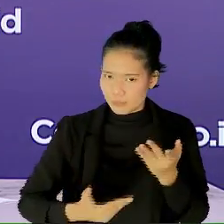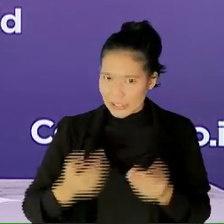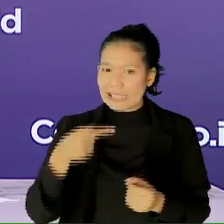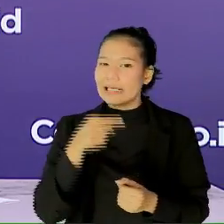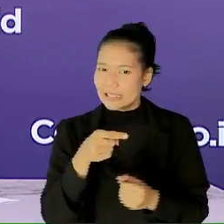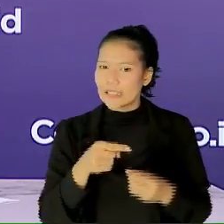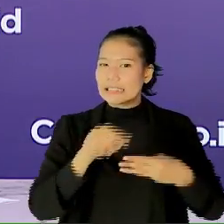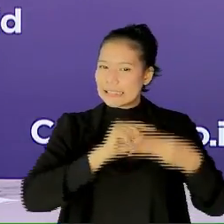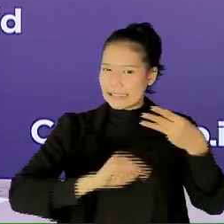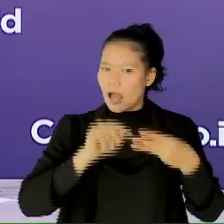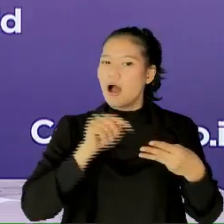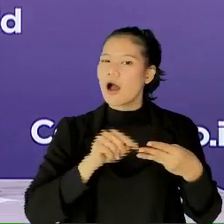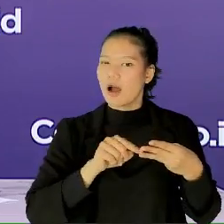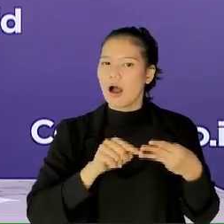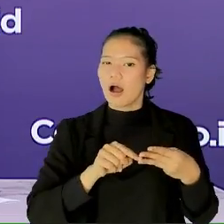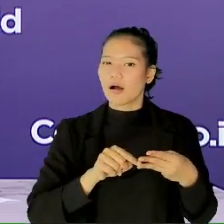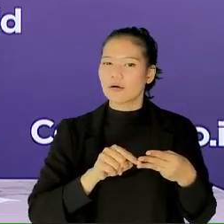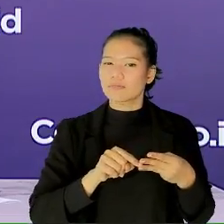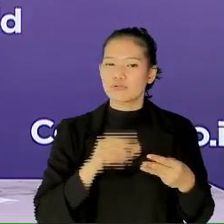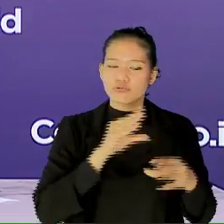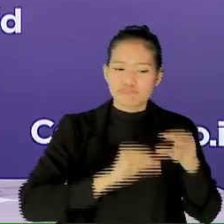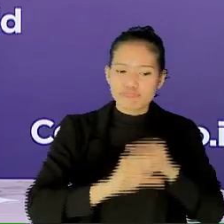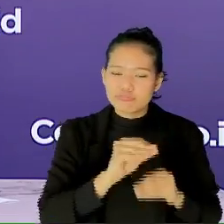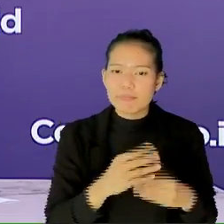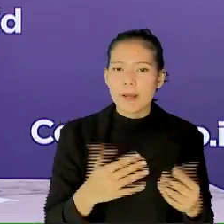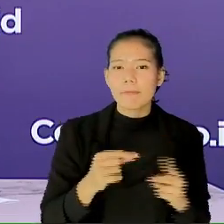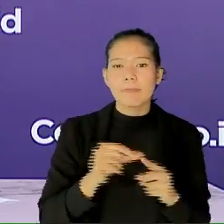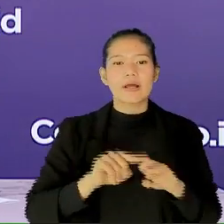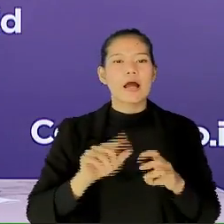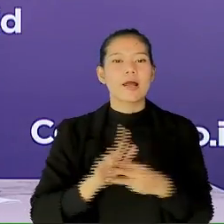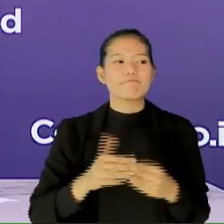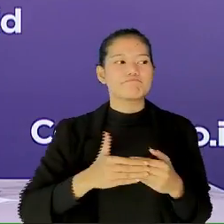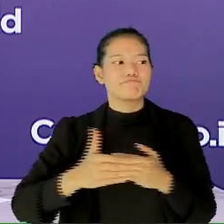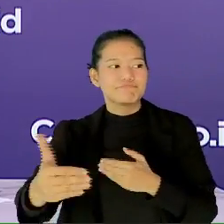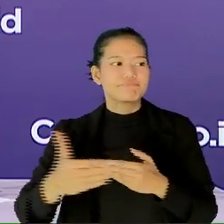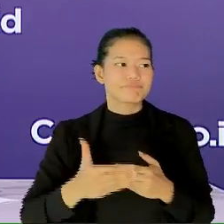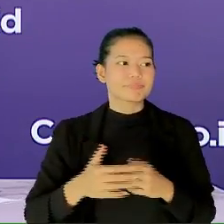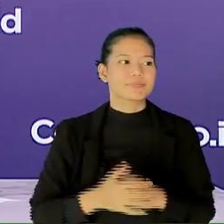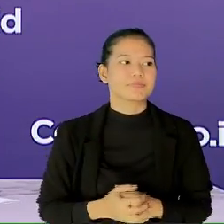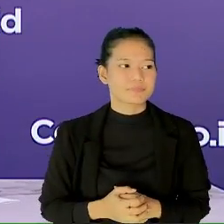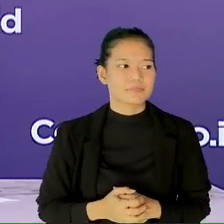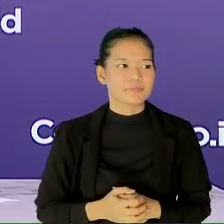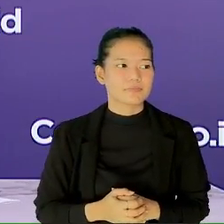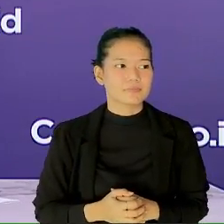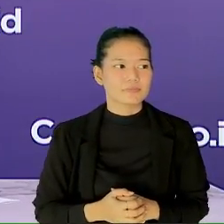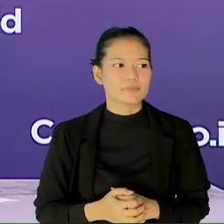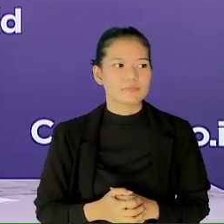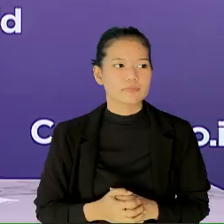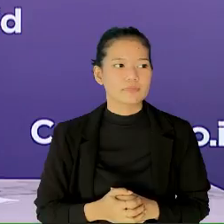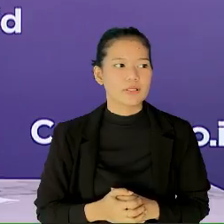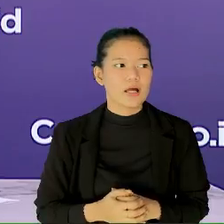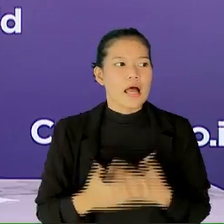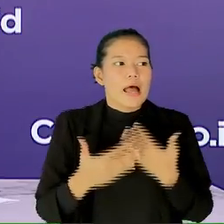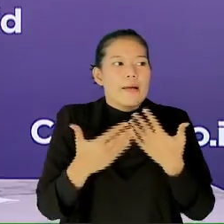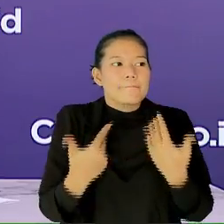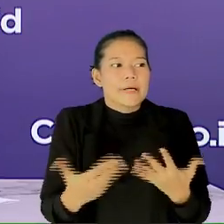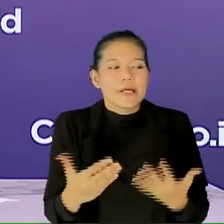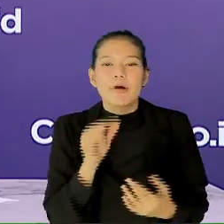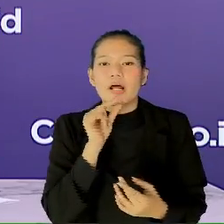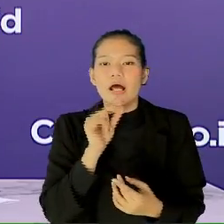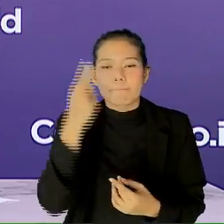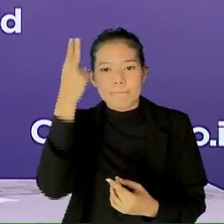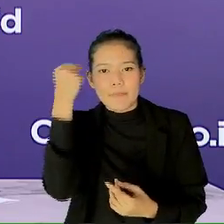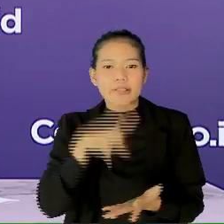We have one more question from Kate Lamb, Reuters. What is the government doing to support the regions amid spikes in COVID-19